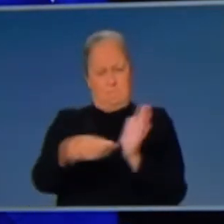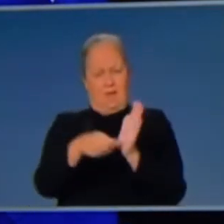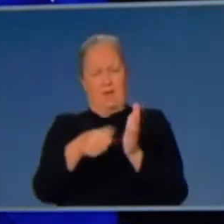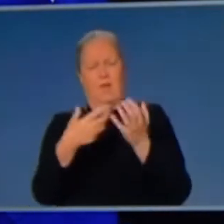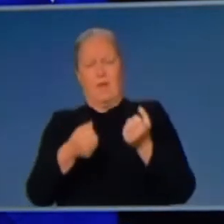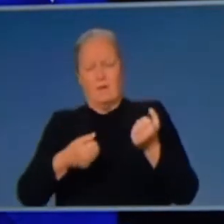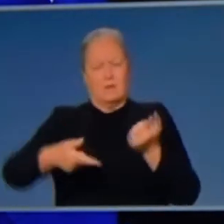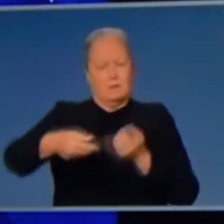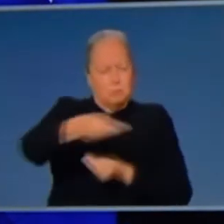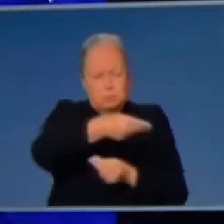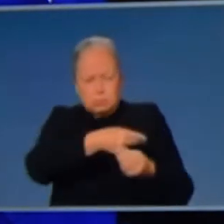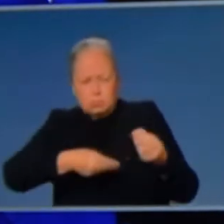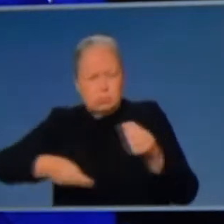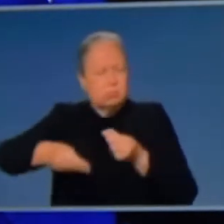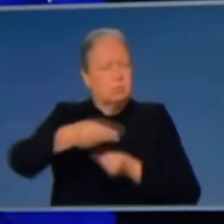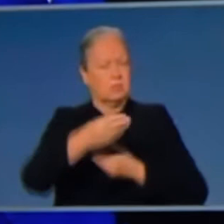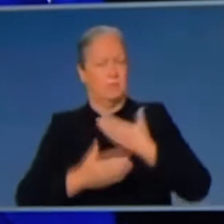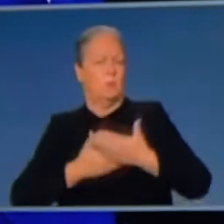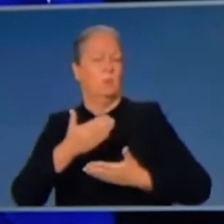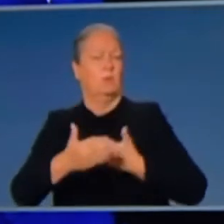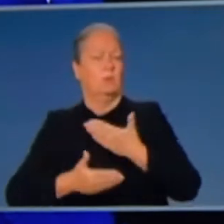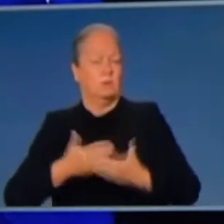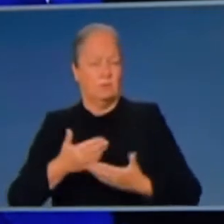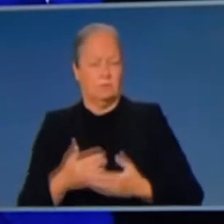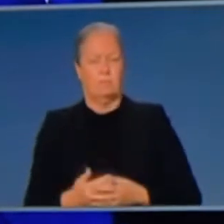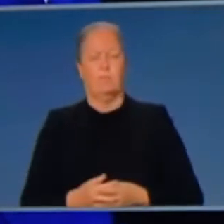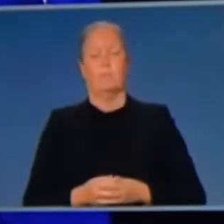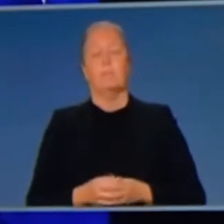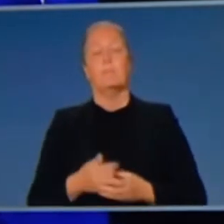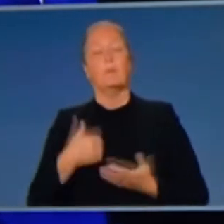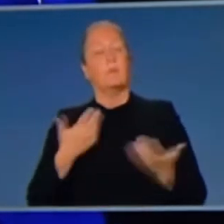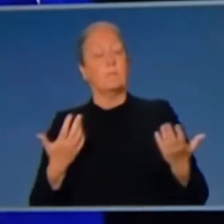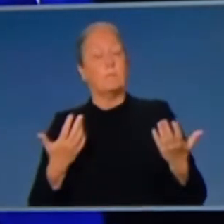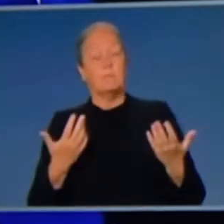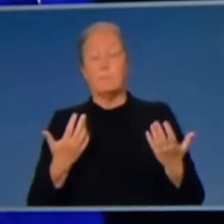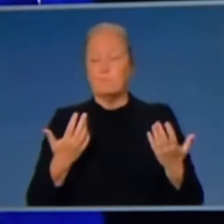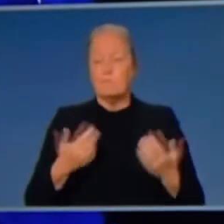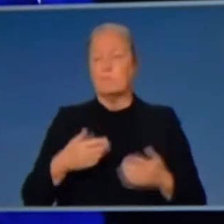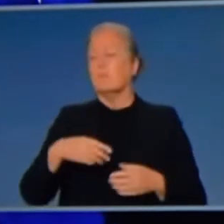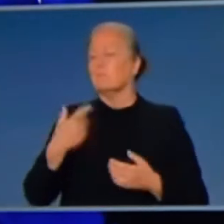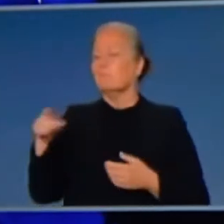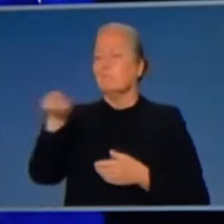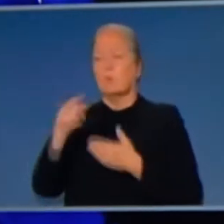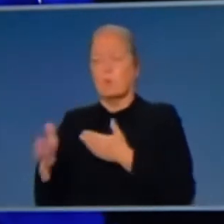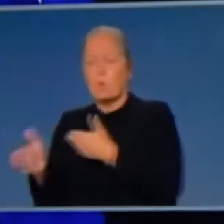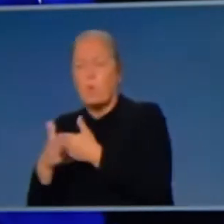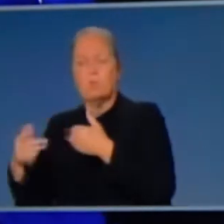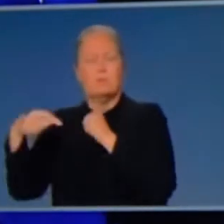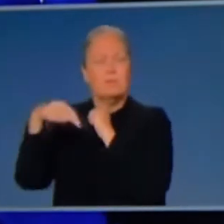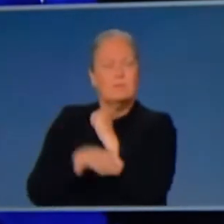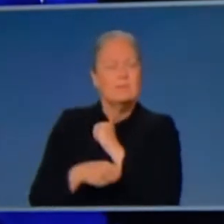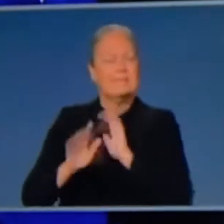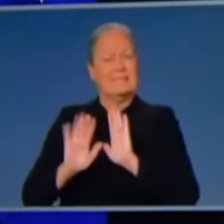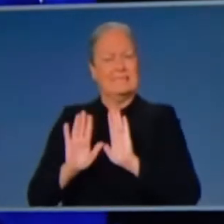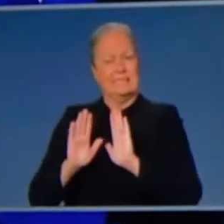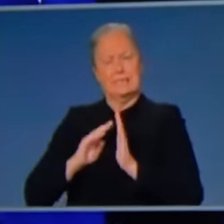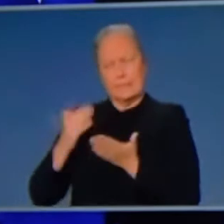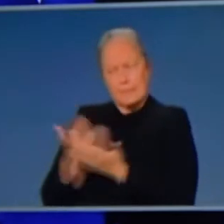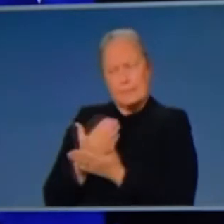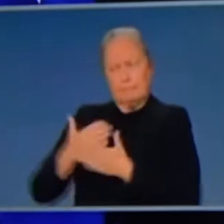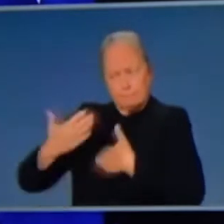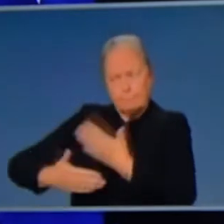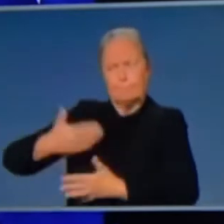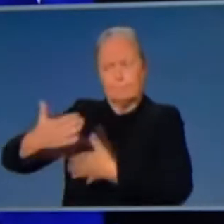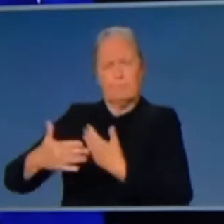the liabilities that are established or protecting against insolvencies and bankruptcies. So on the other side